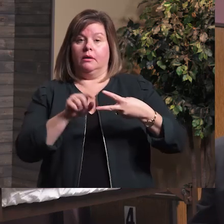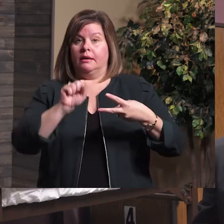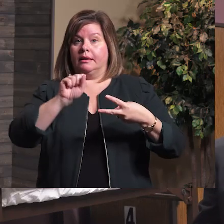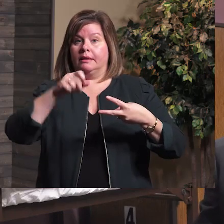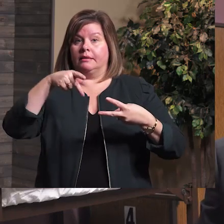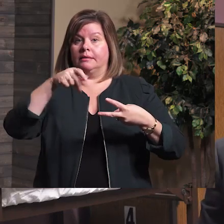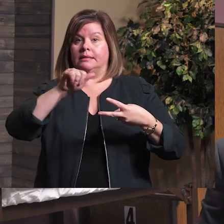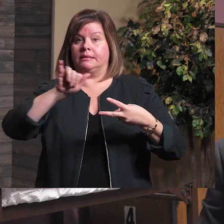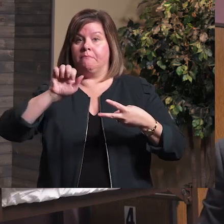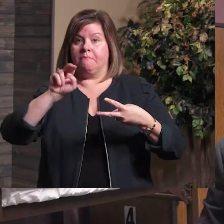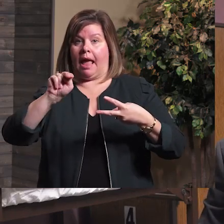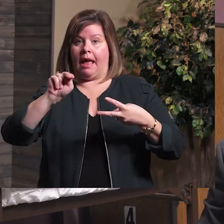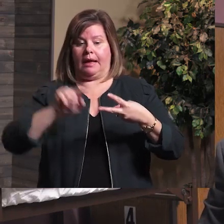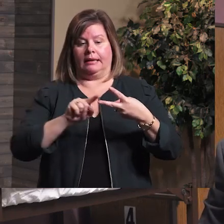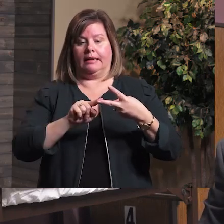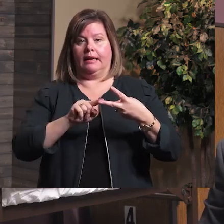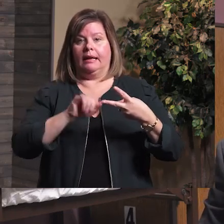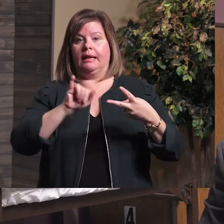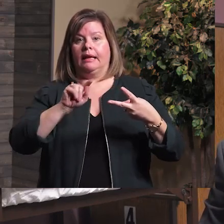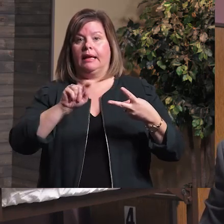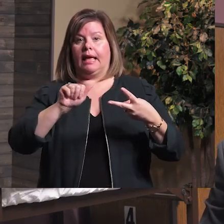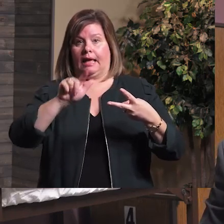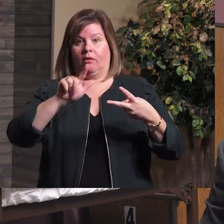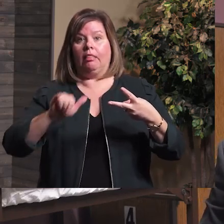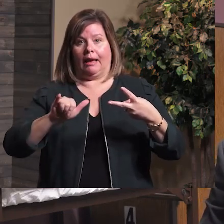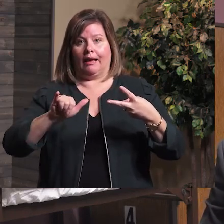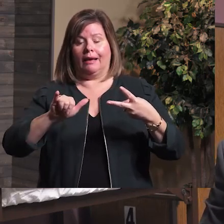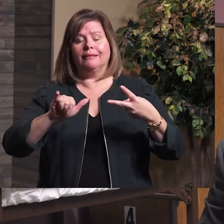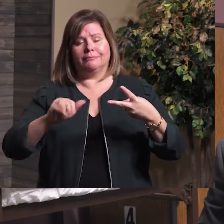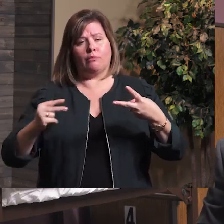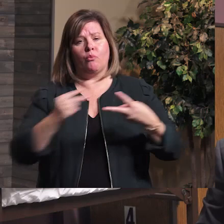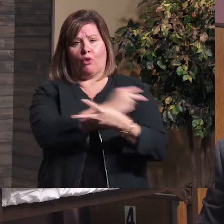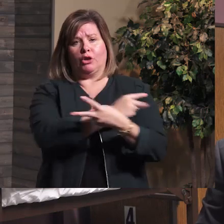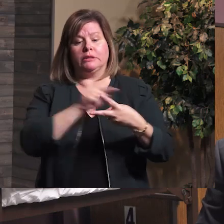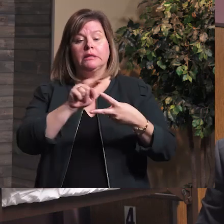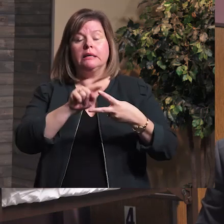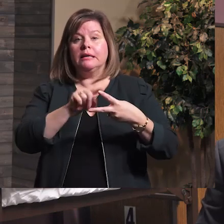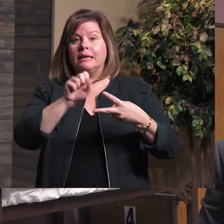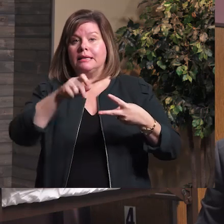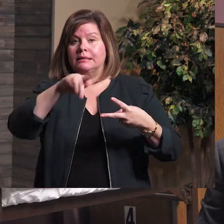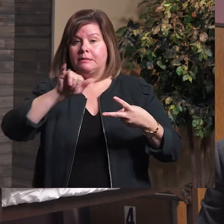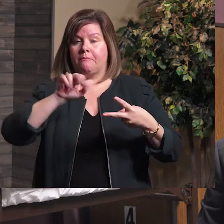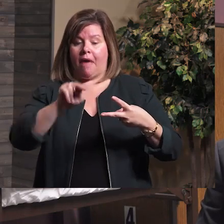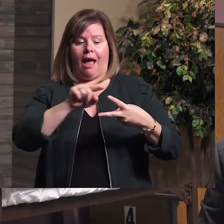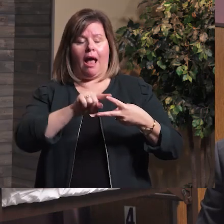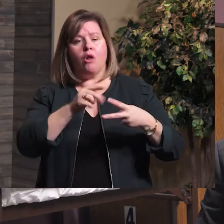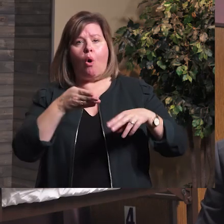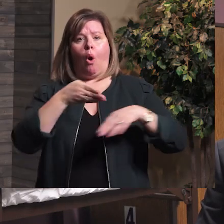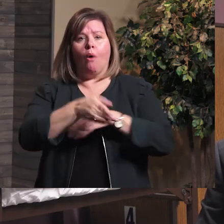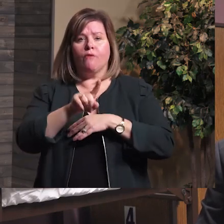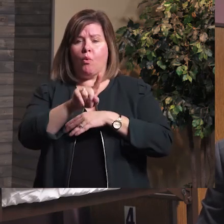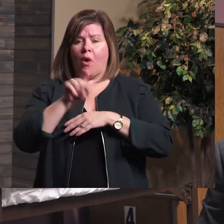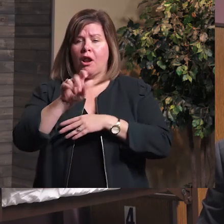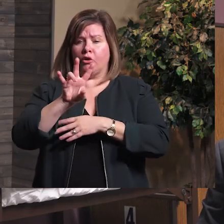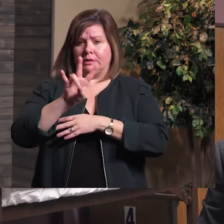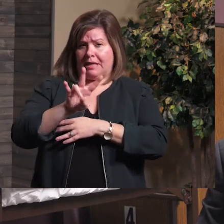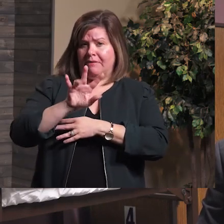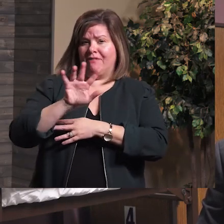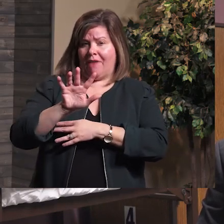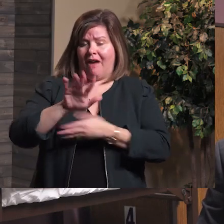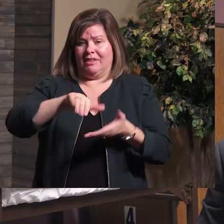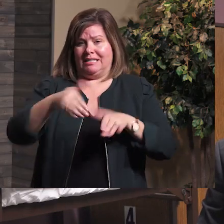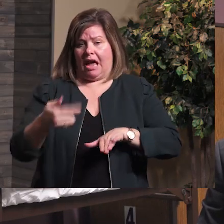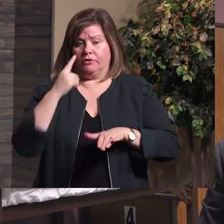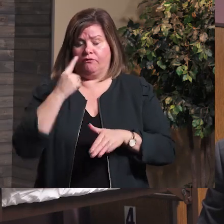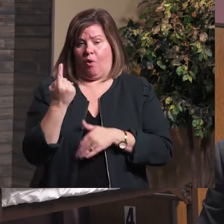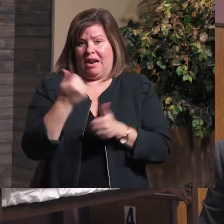and Italy have the highest death rates right now. In Spain, they're seeing a death rate of over 175